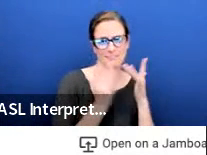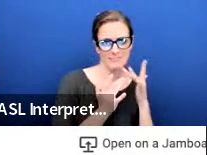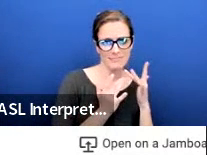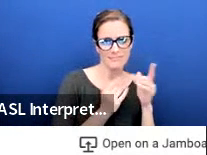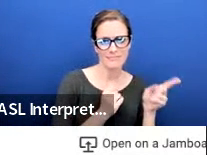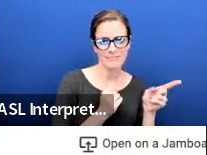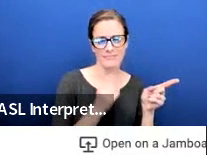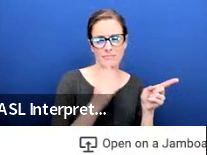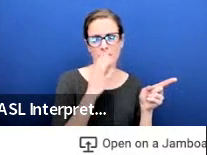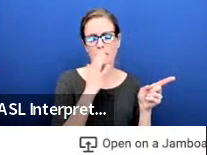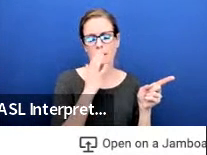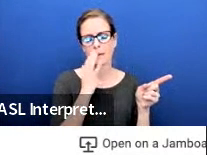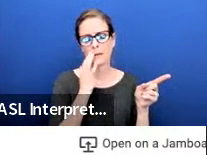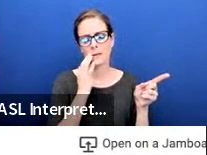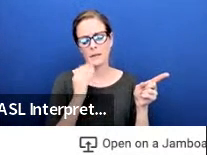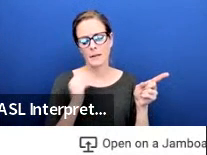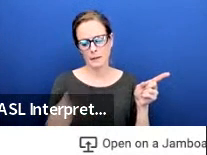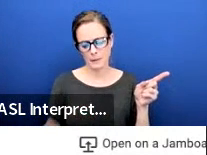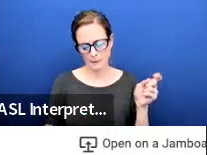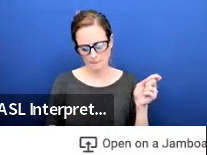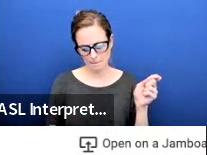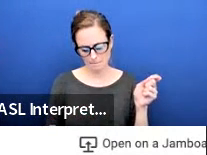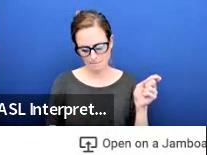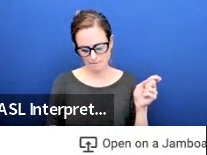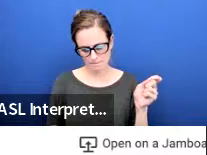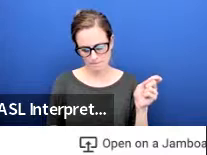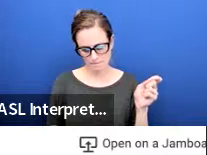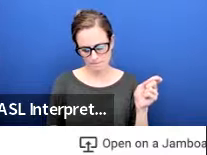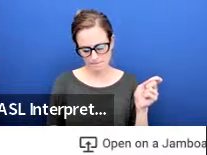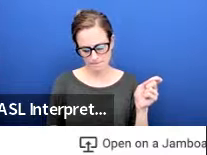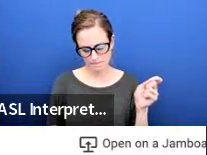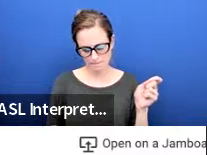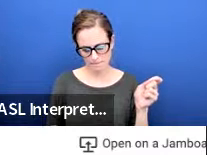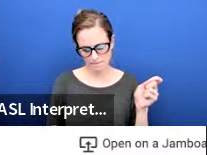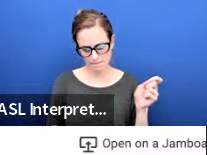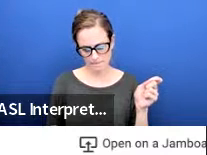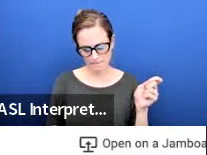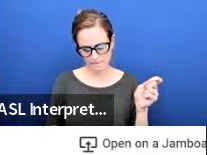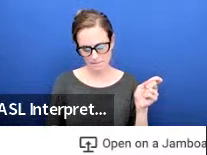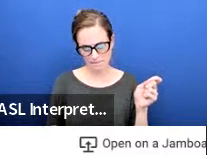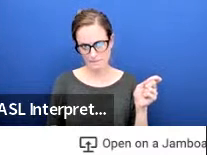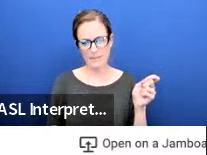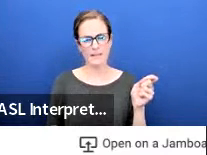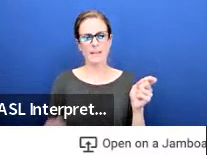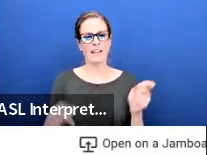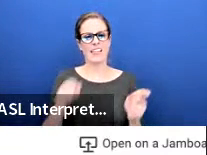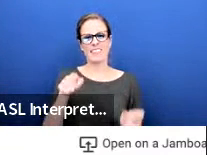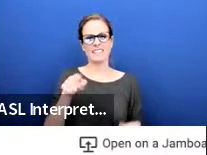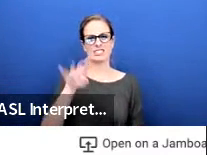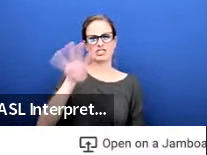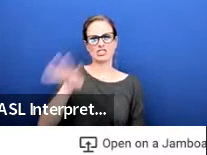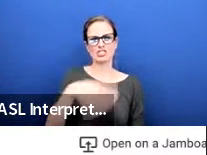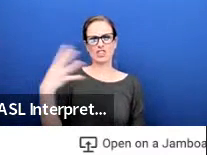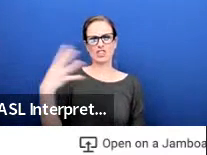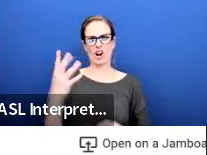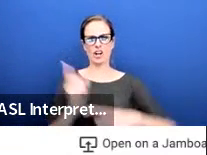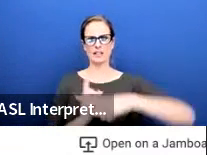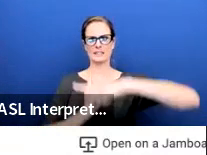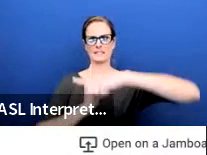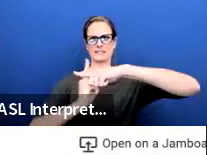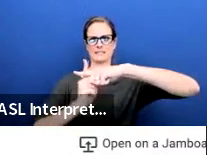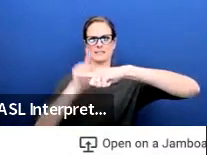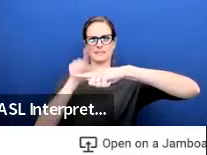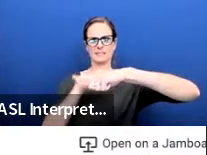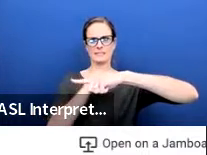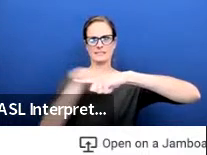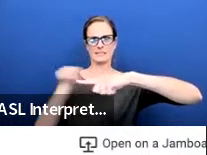that maybe it's just the way I sort of think about things, but the chart is really throwing me off with this particular point on like linking people to